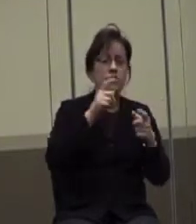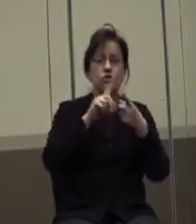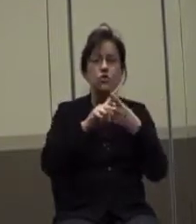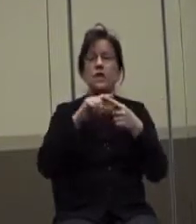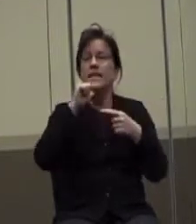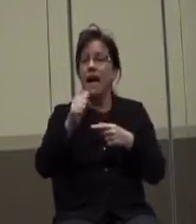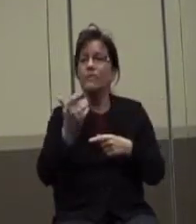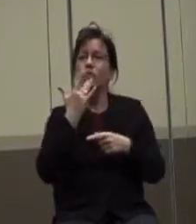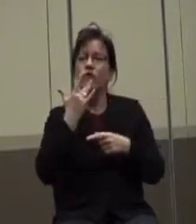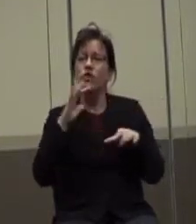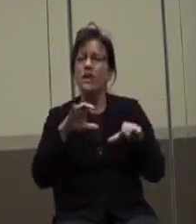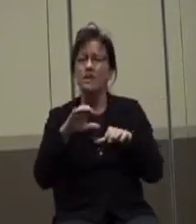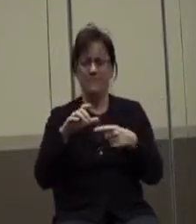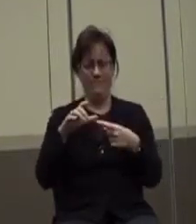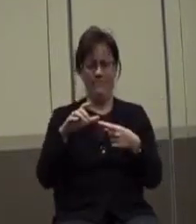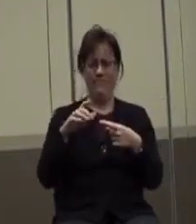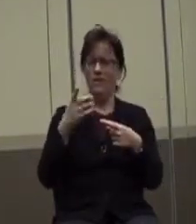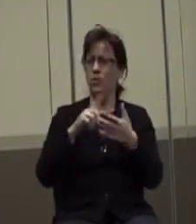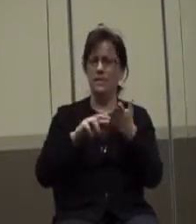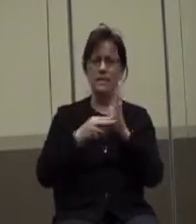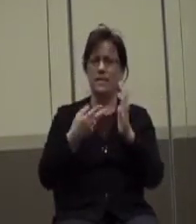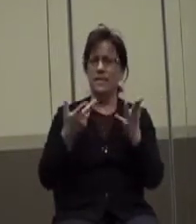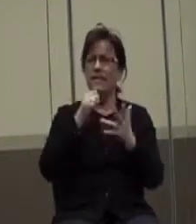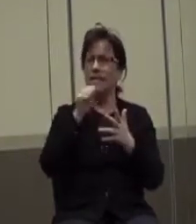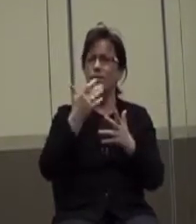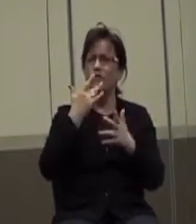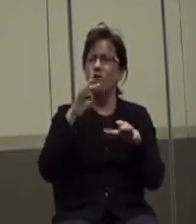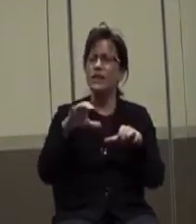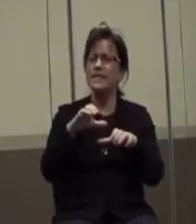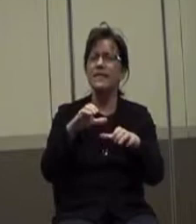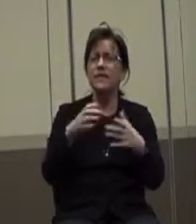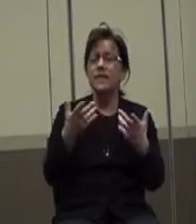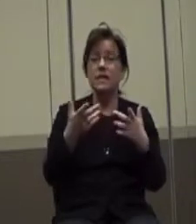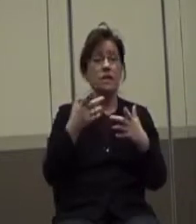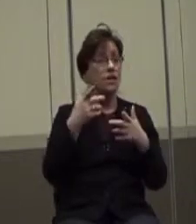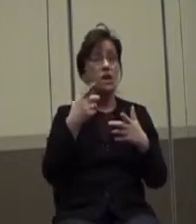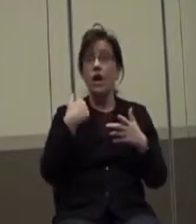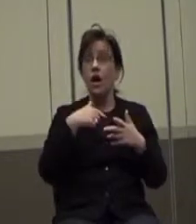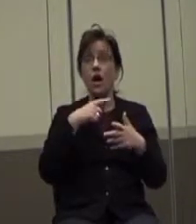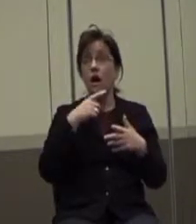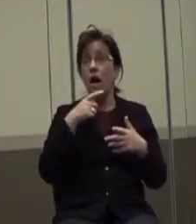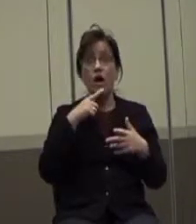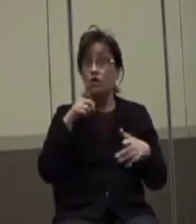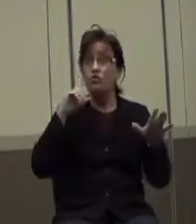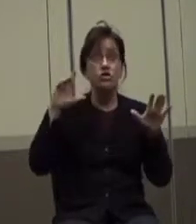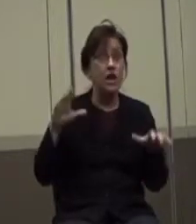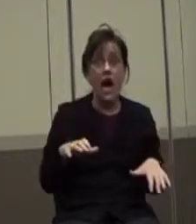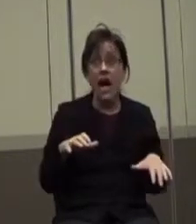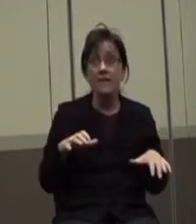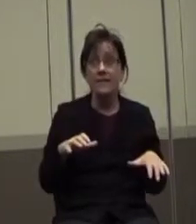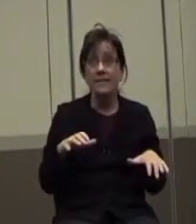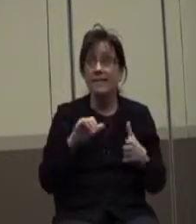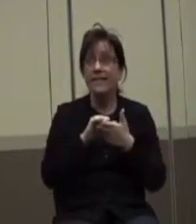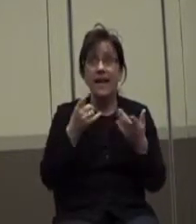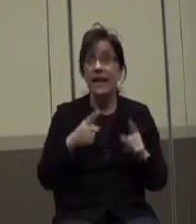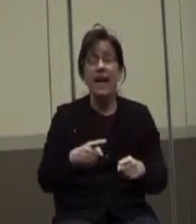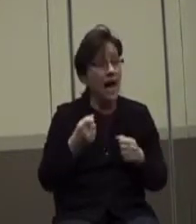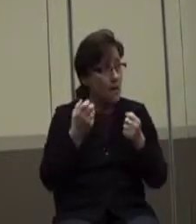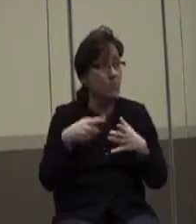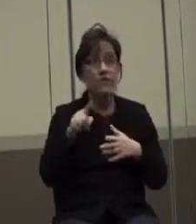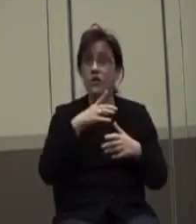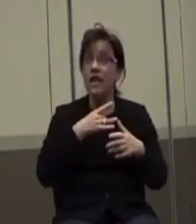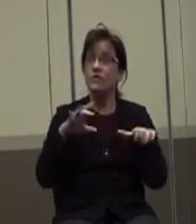activities. Okay, well, what's that non-preferred activity? The other issue is should that shock any of us? How many of you like to comply